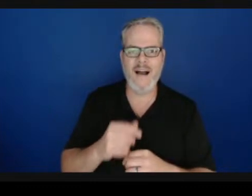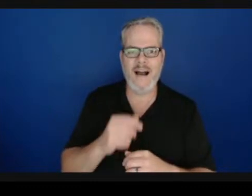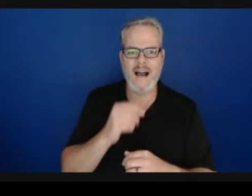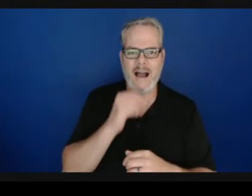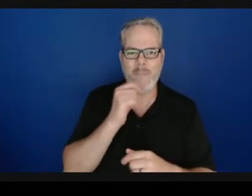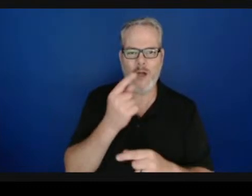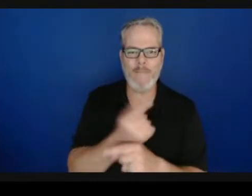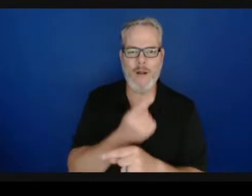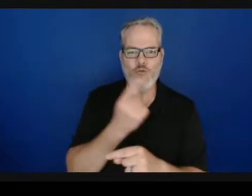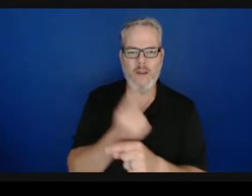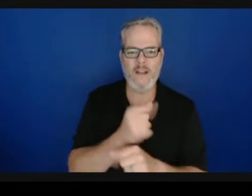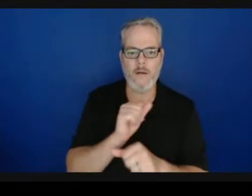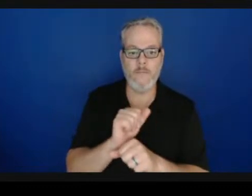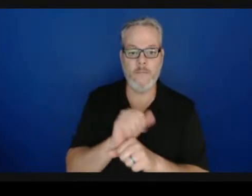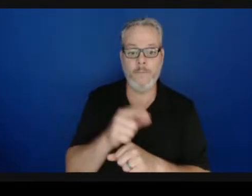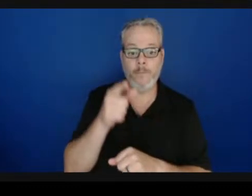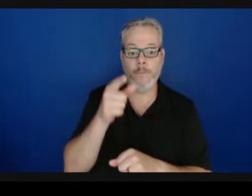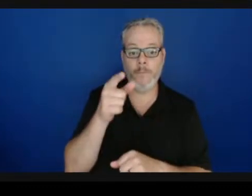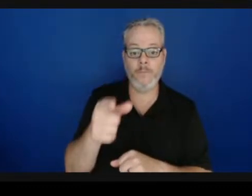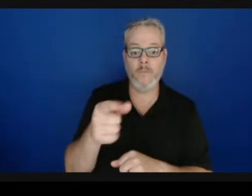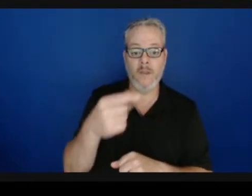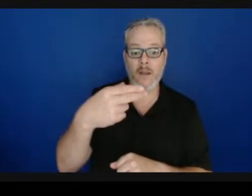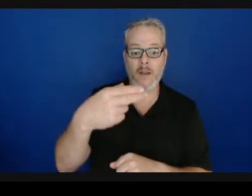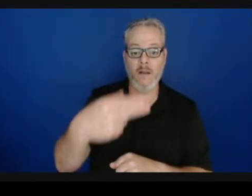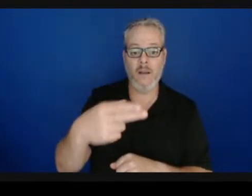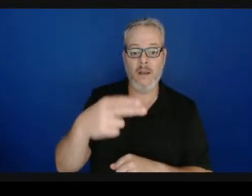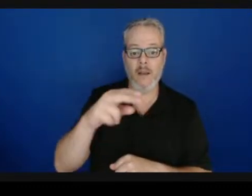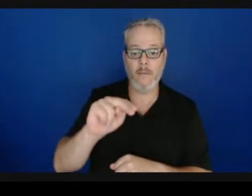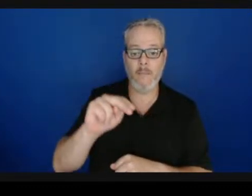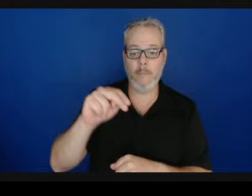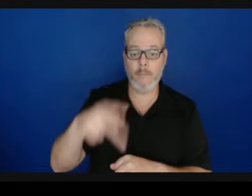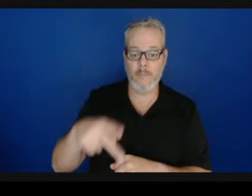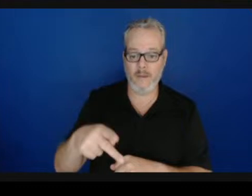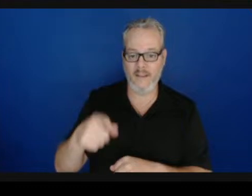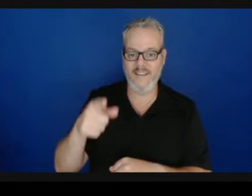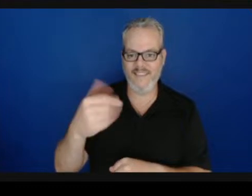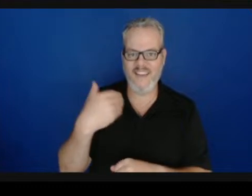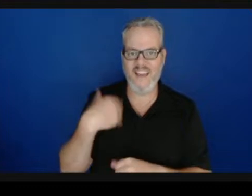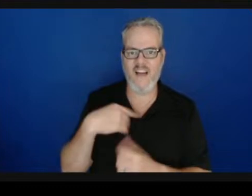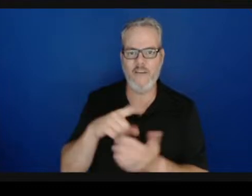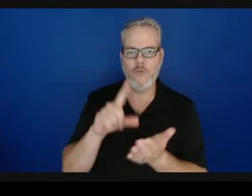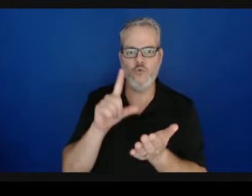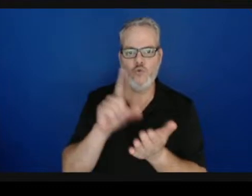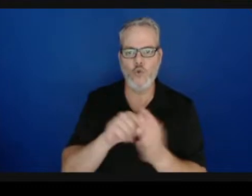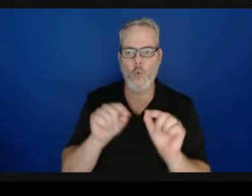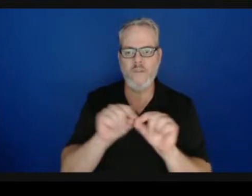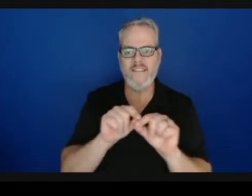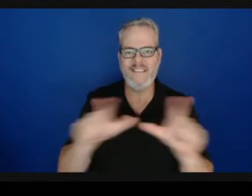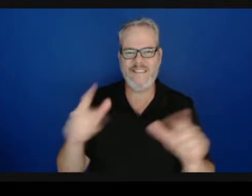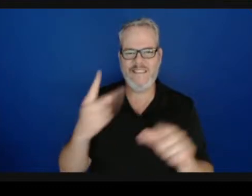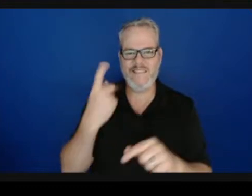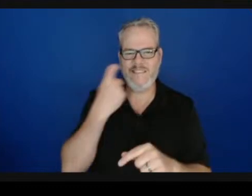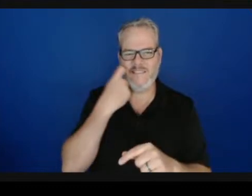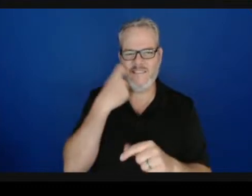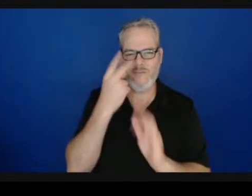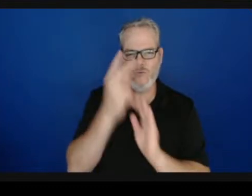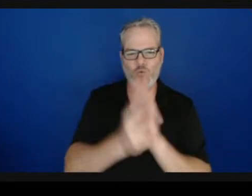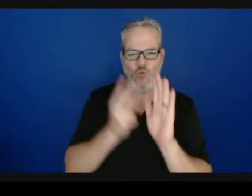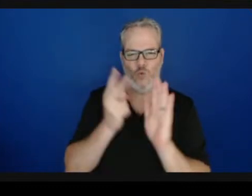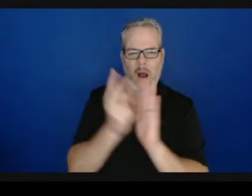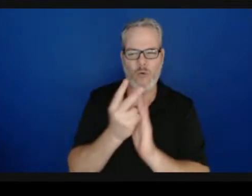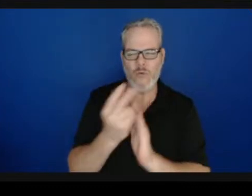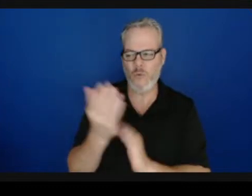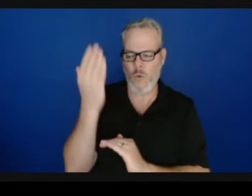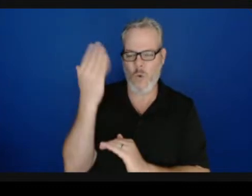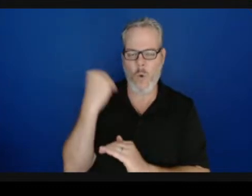zone here. Hawaiian Volcanoes National Park puts out a notice. This was only, 2 hours ago, Dane? Yeah.